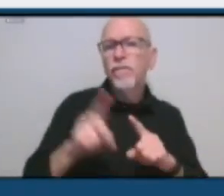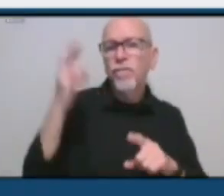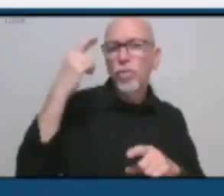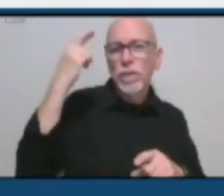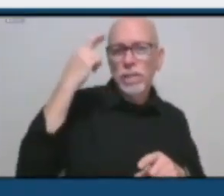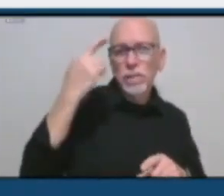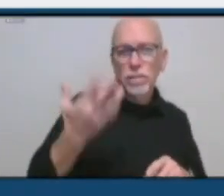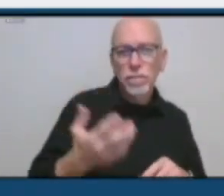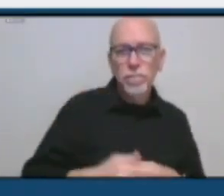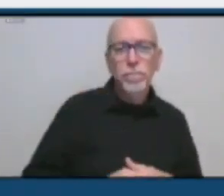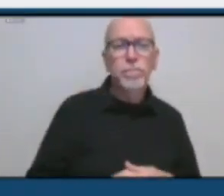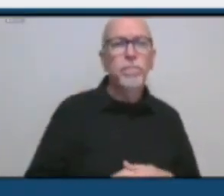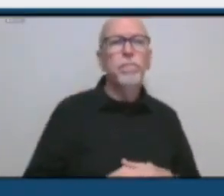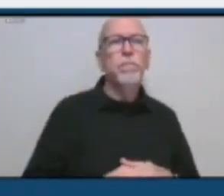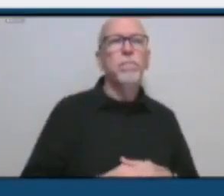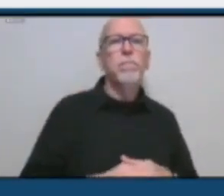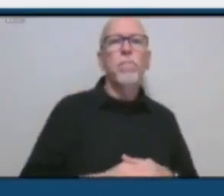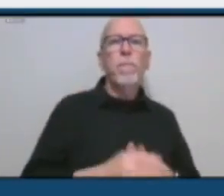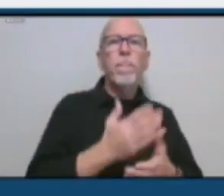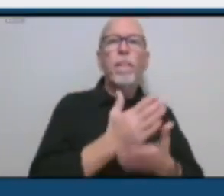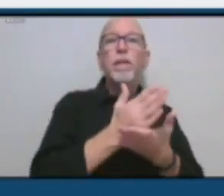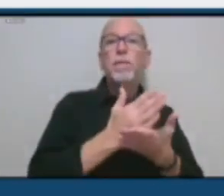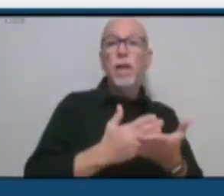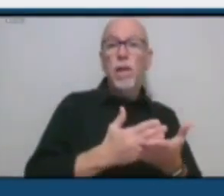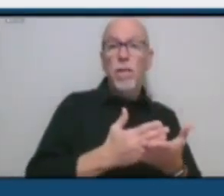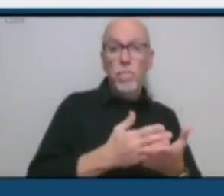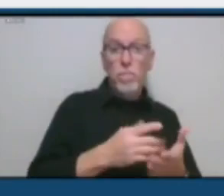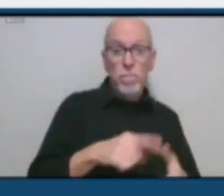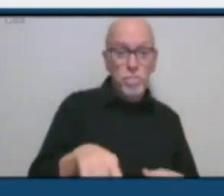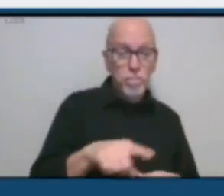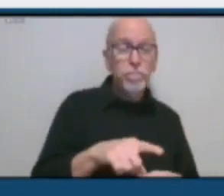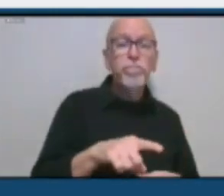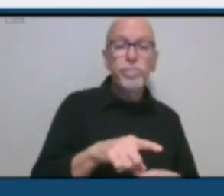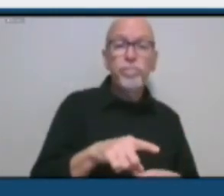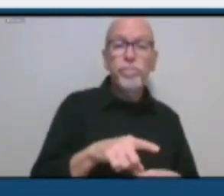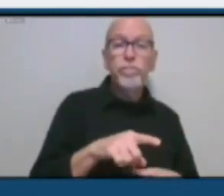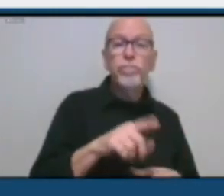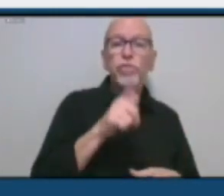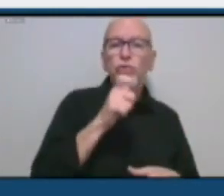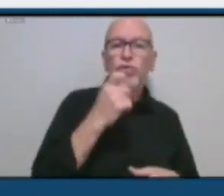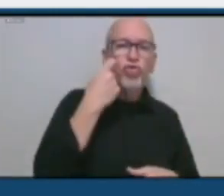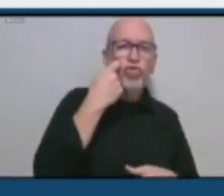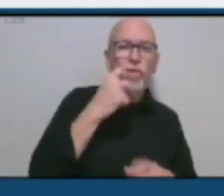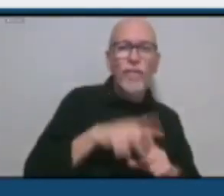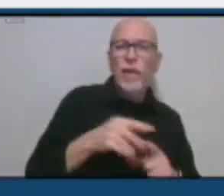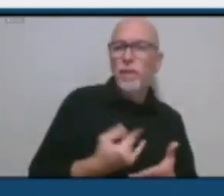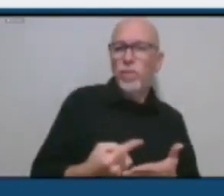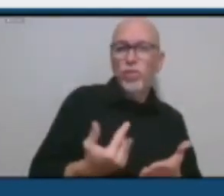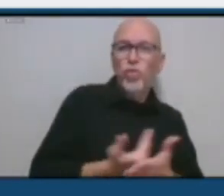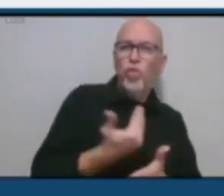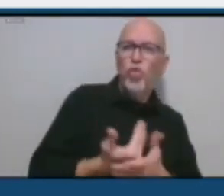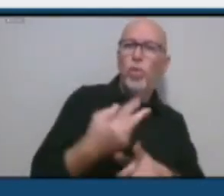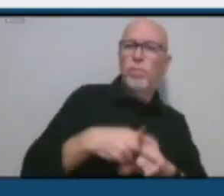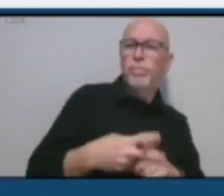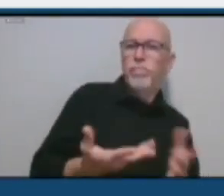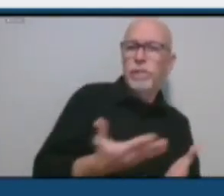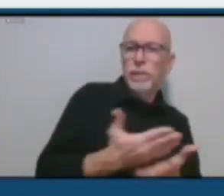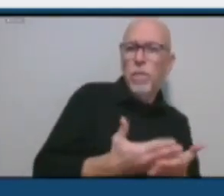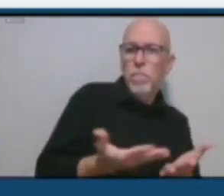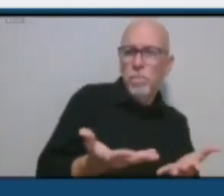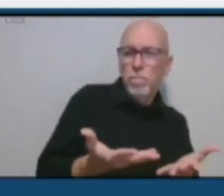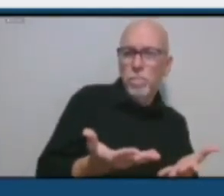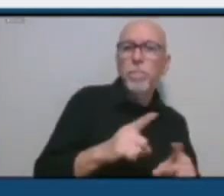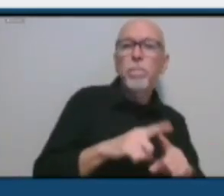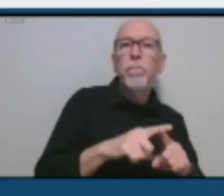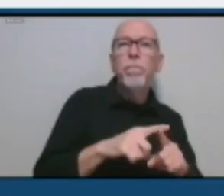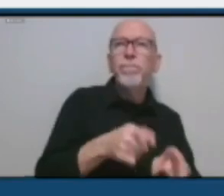that. Now, some of those in that number will include those who've just filed for this week. But they're waiting